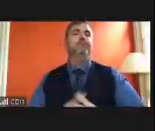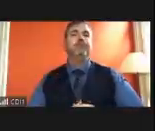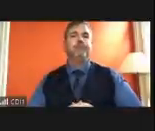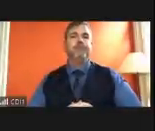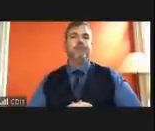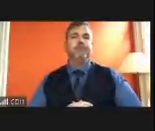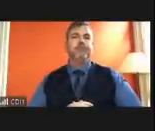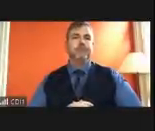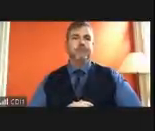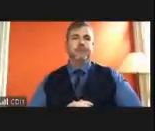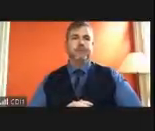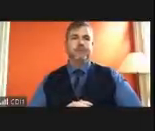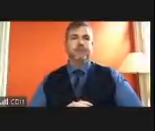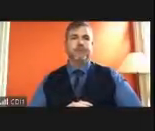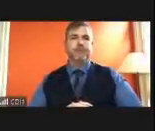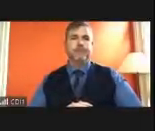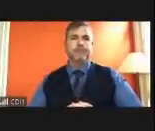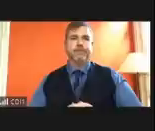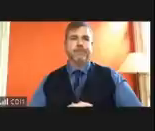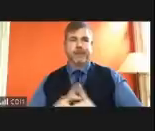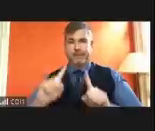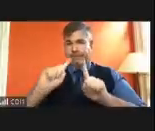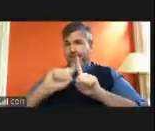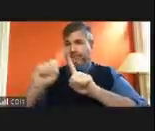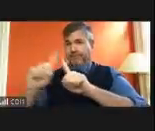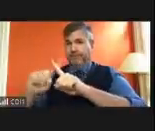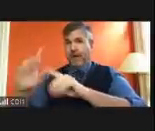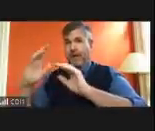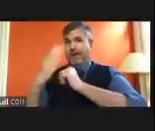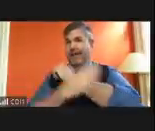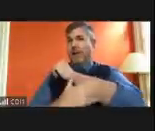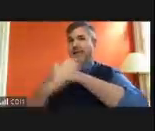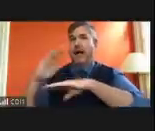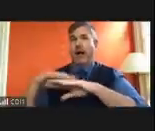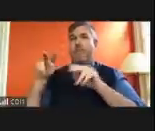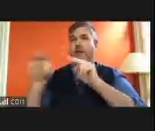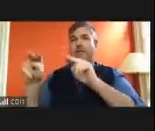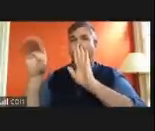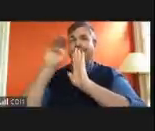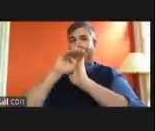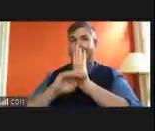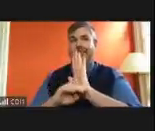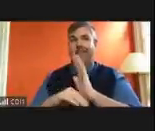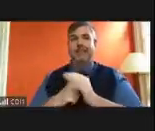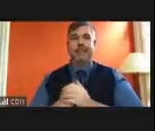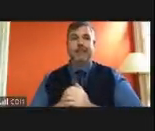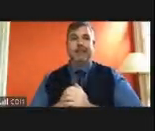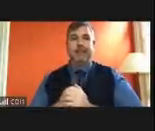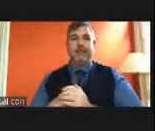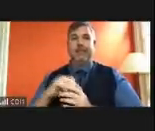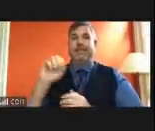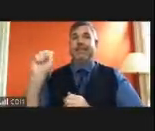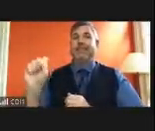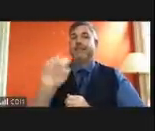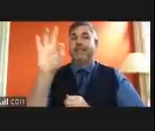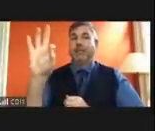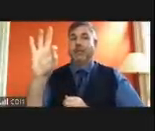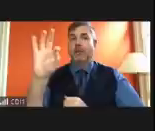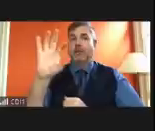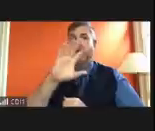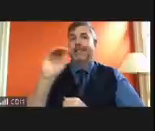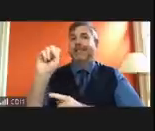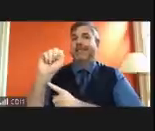These are the counties on the state monitoring list. Actually, Santa Clara is now, and San Francisco are both, so this is a little out of